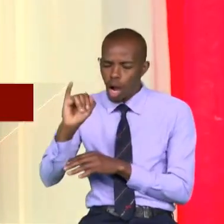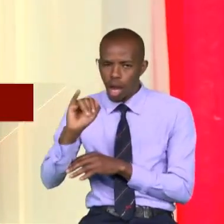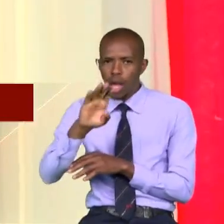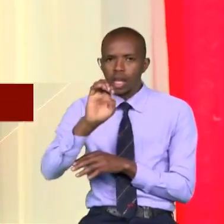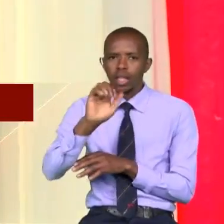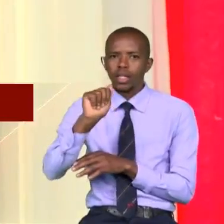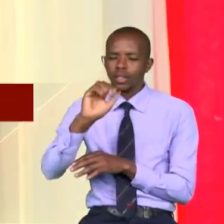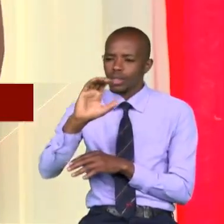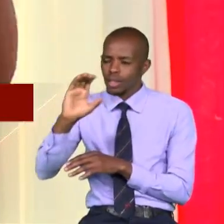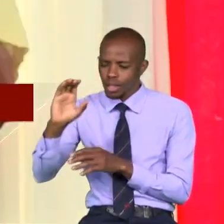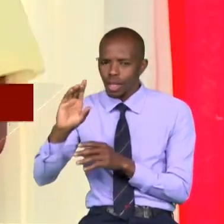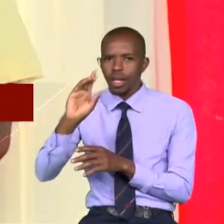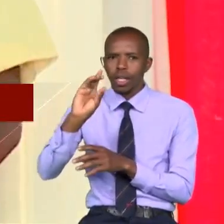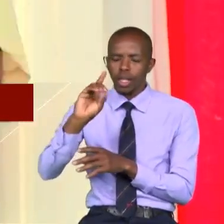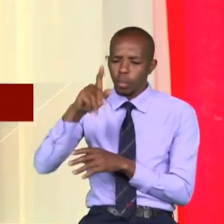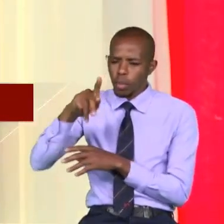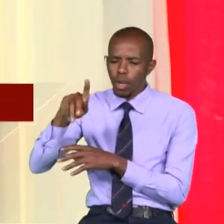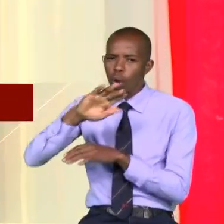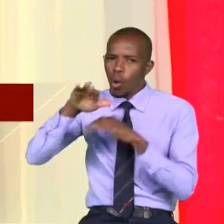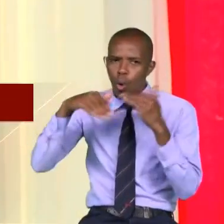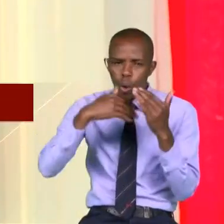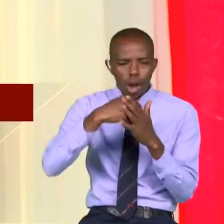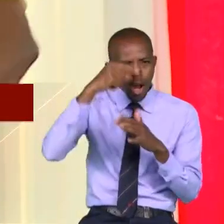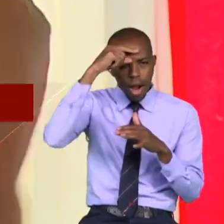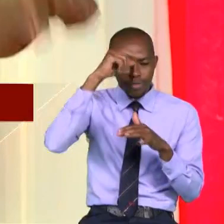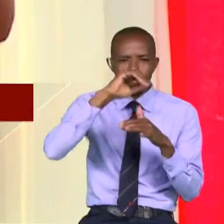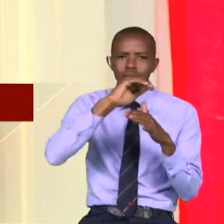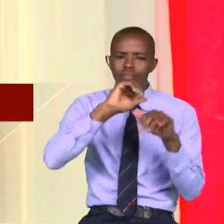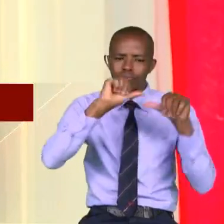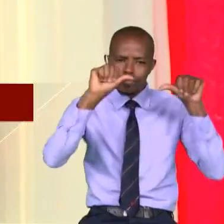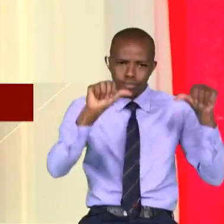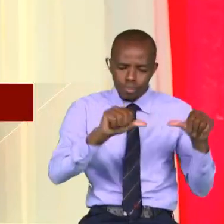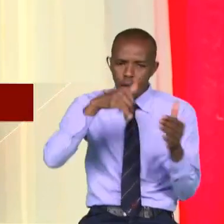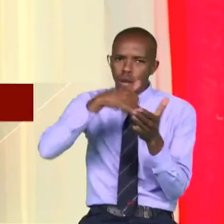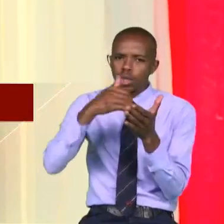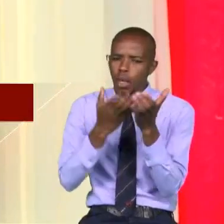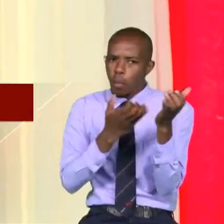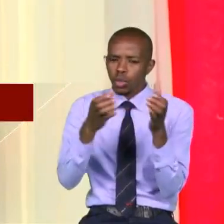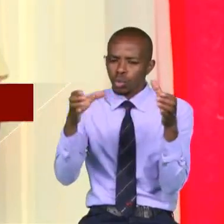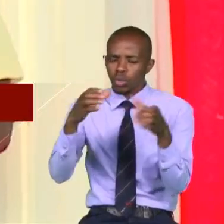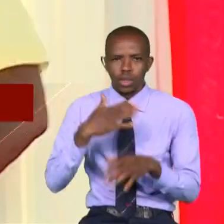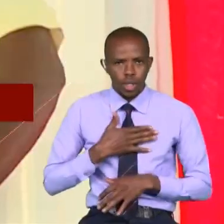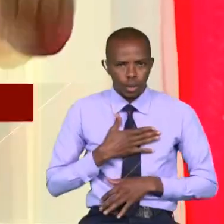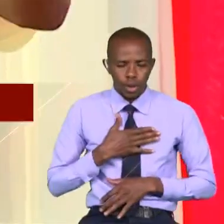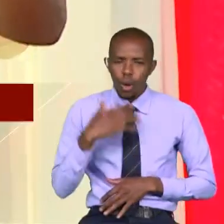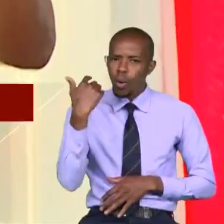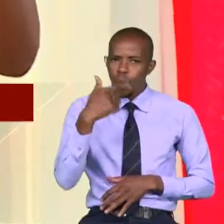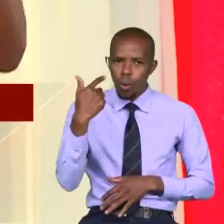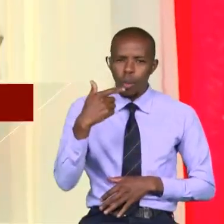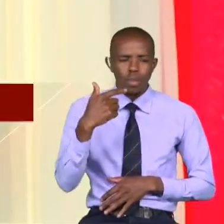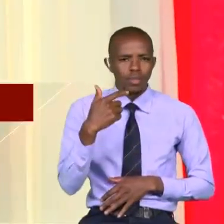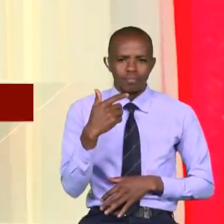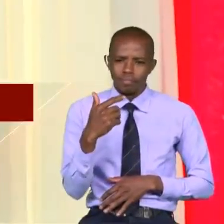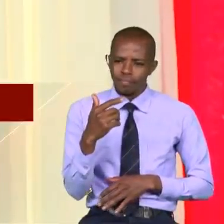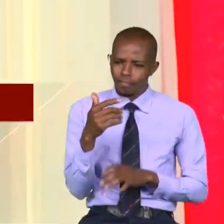EACC, DPP, and all state agencies, including our business community, who are being